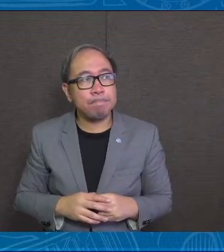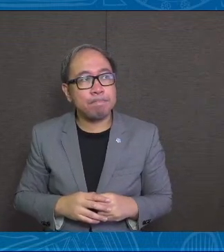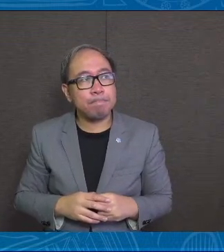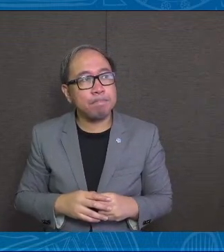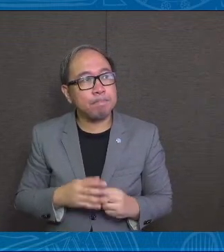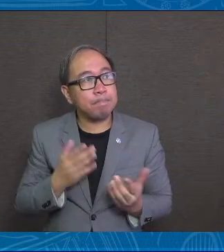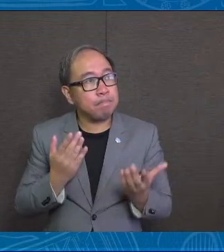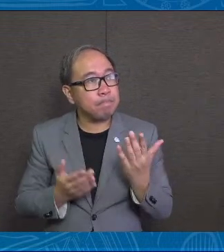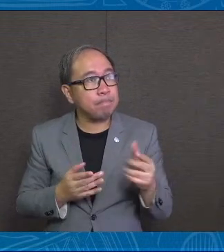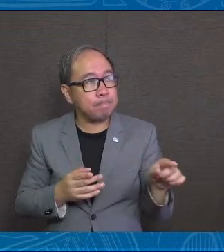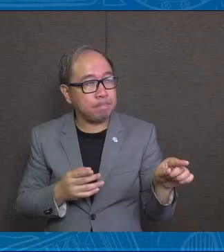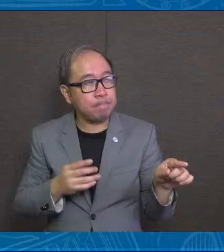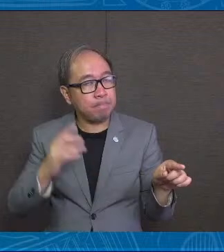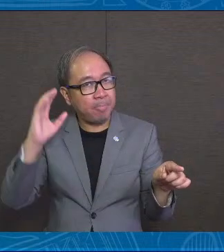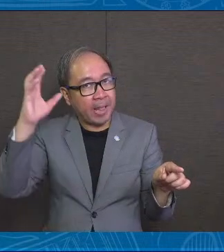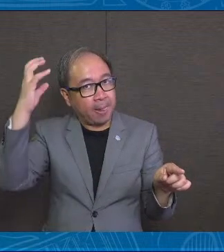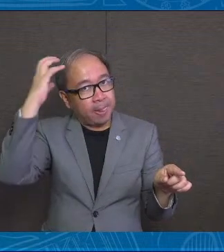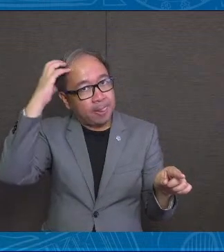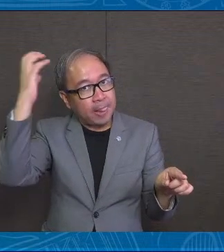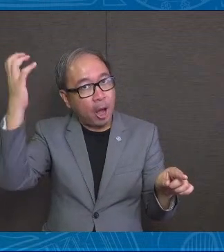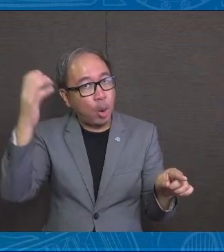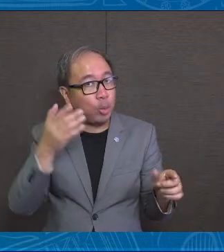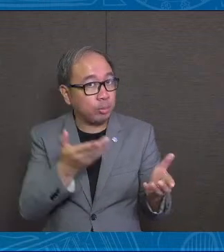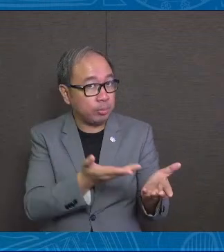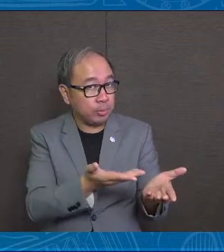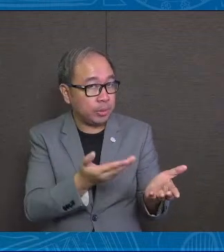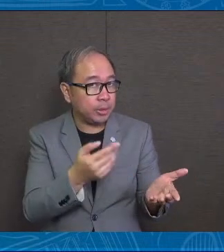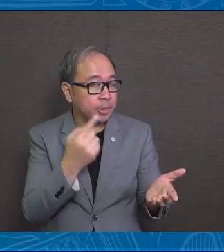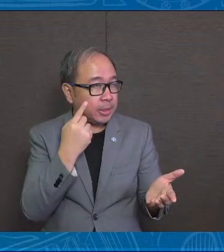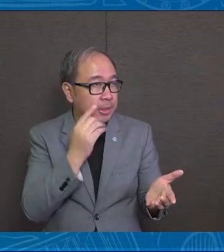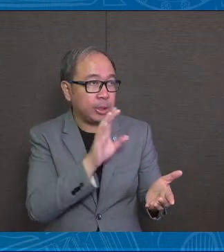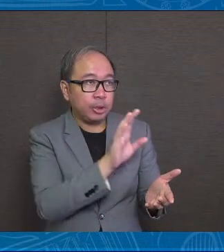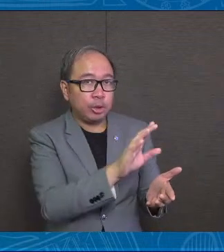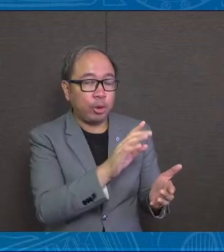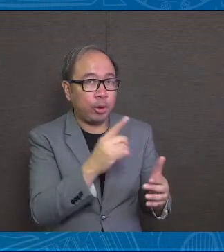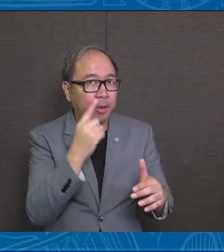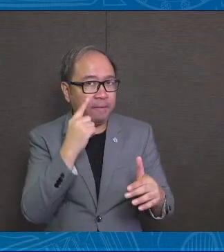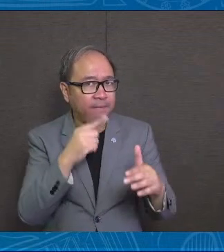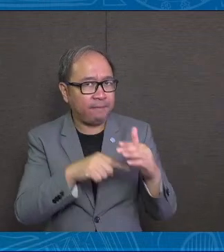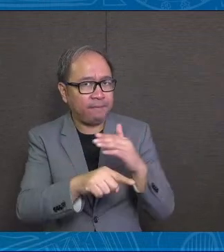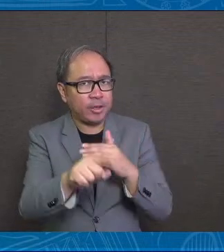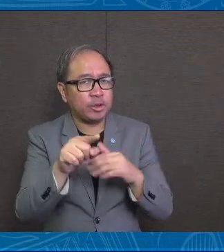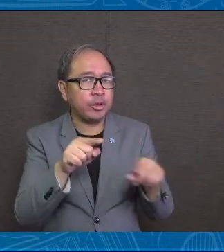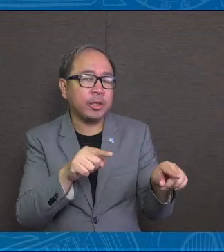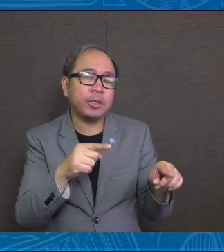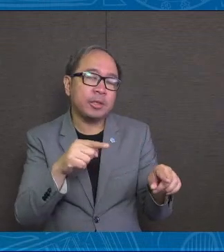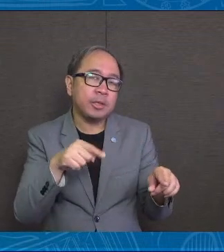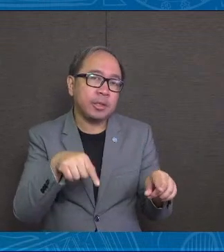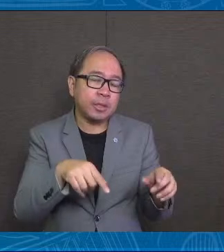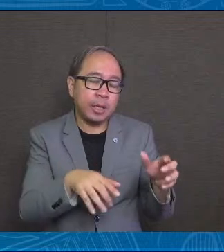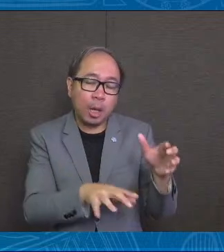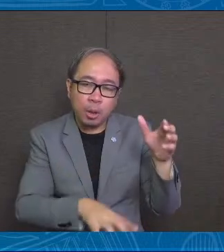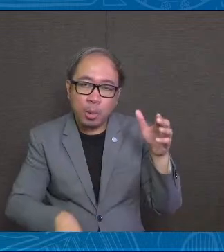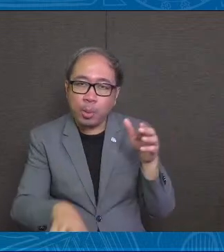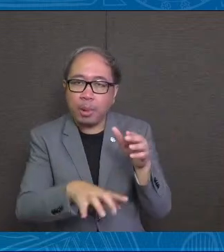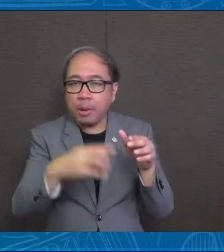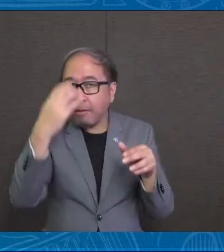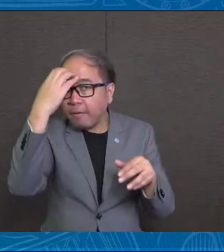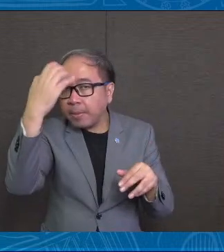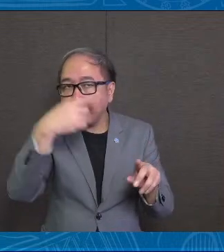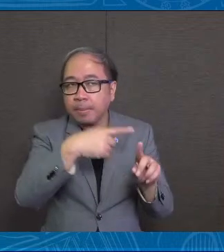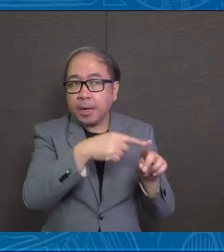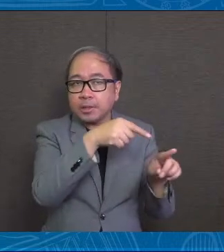from Laos, especially, I think in your previous intervention, you also talked about the local governments and the national governments and some of